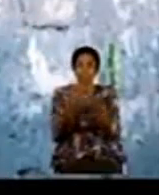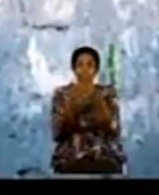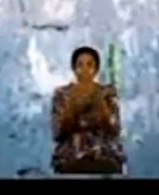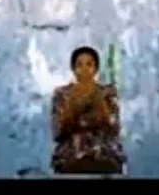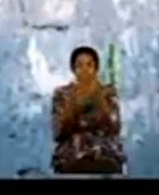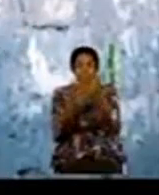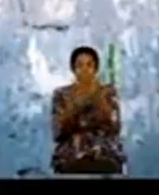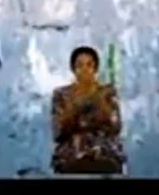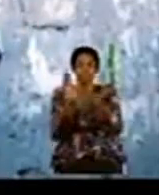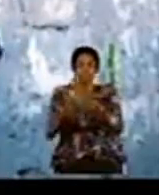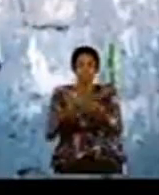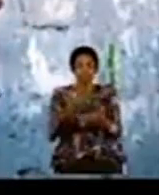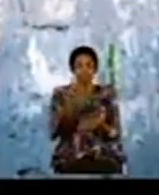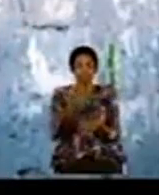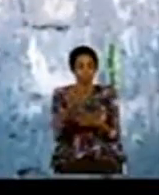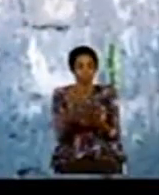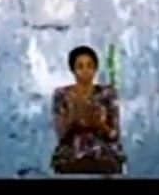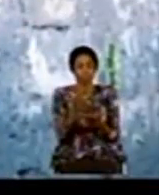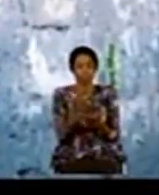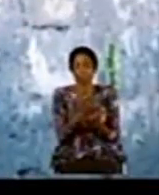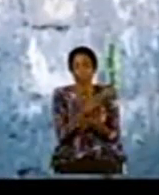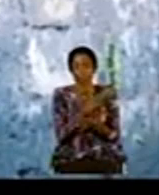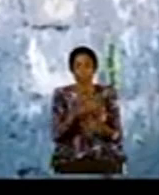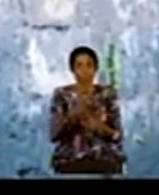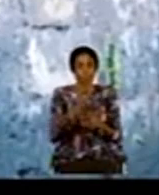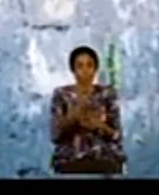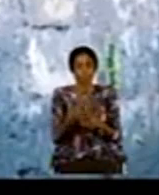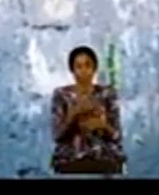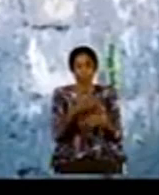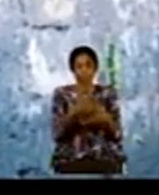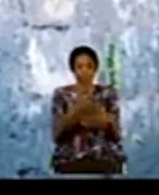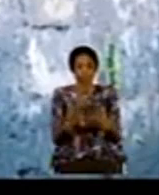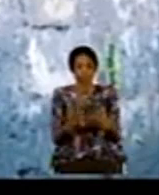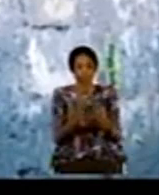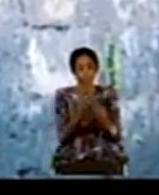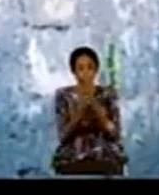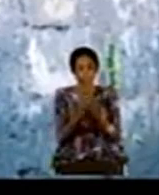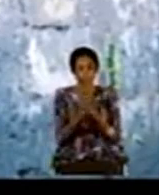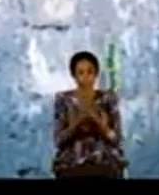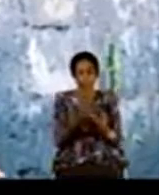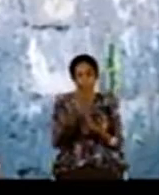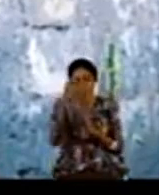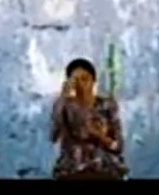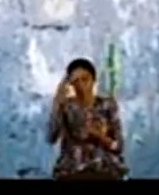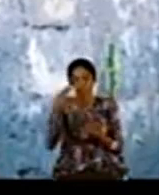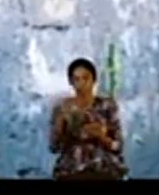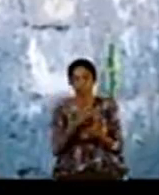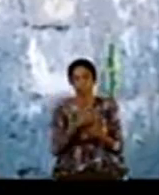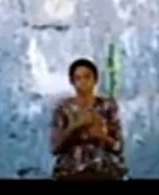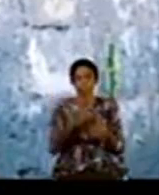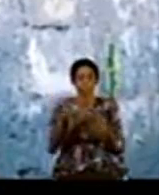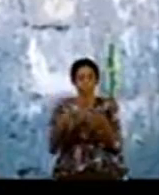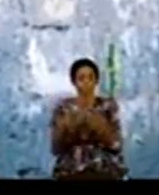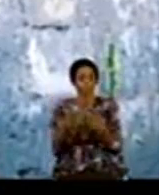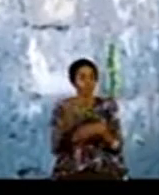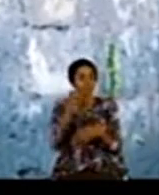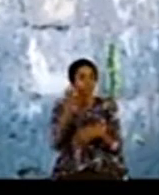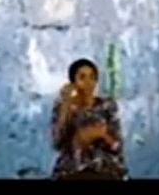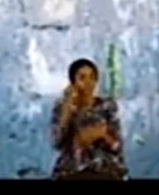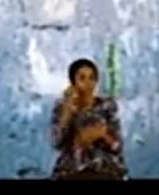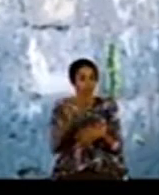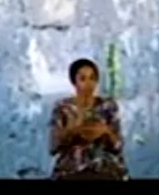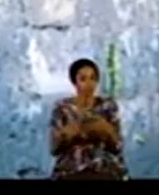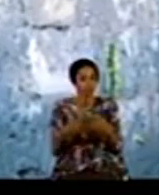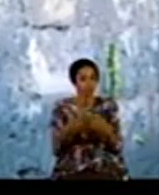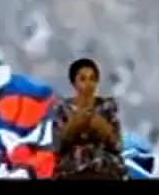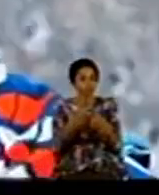screen, then he prayed for us and we went back home. As we were coming back home, I was feeling,